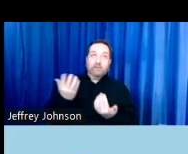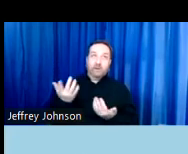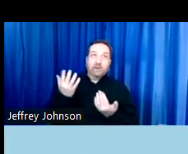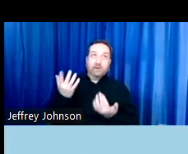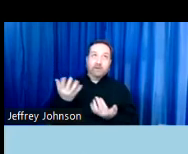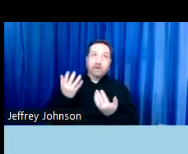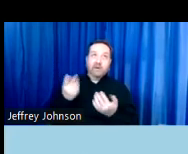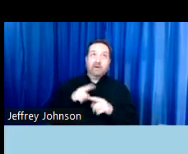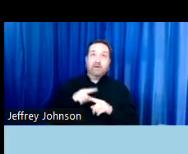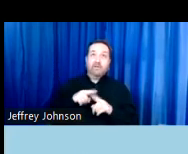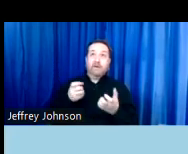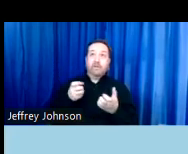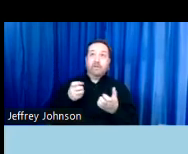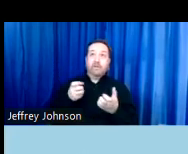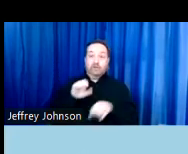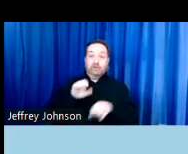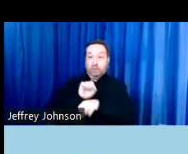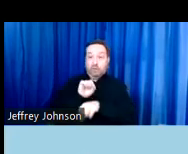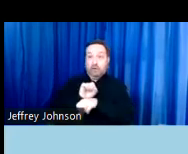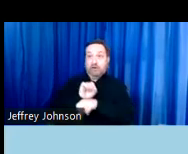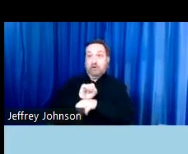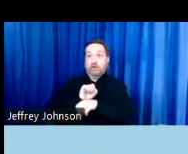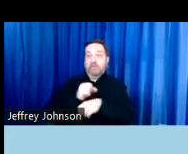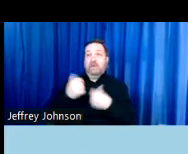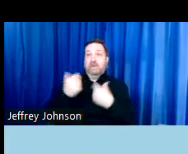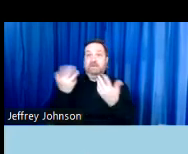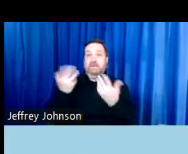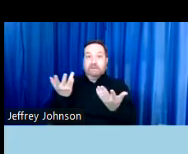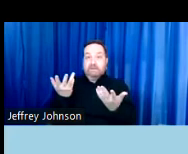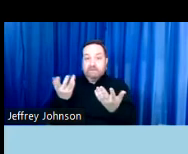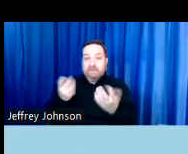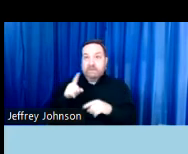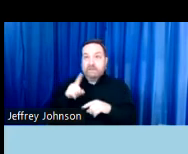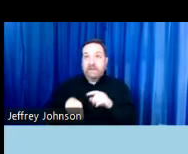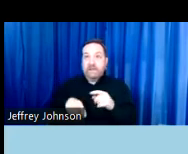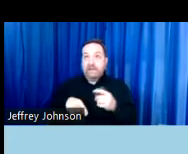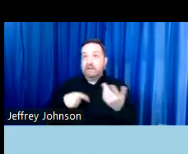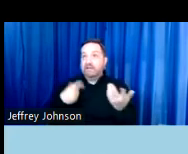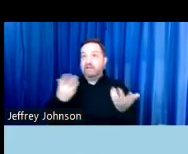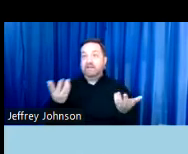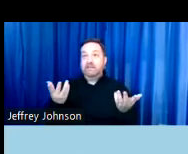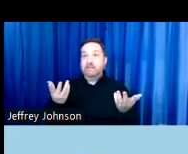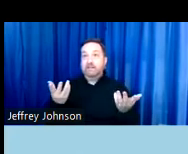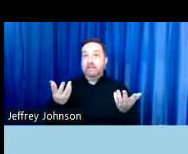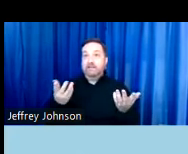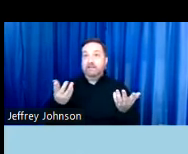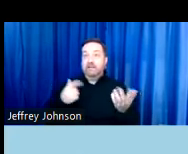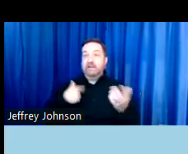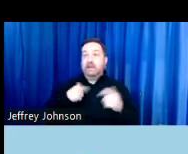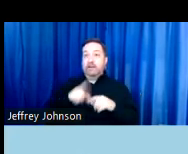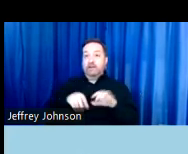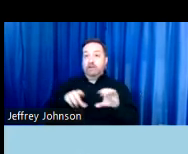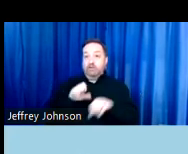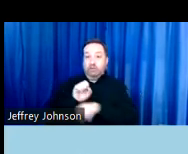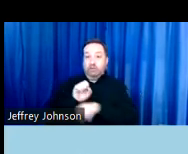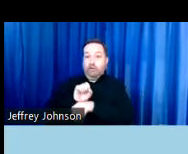but wanting to do work, but I couldn't be able to I wouldn't be able to do